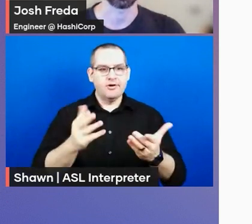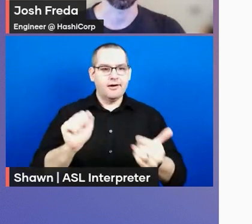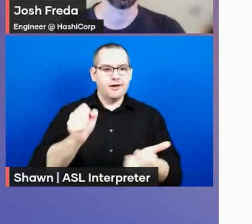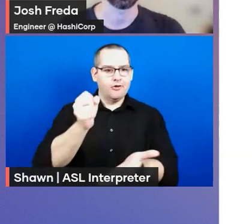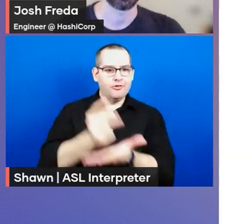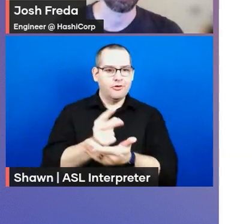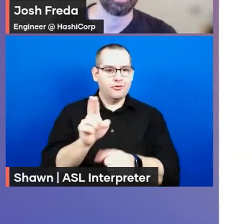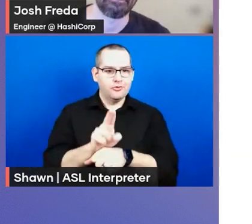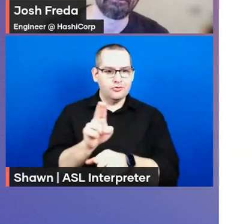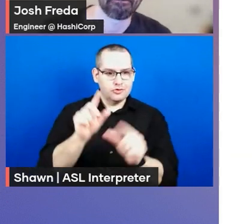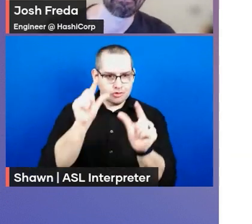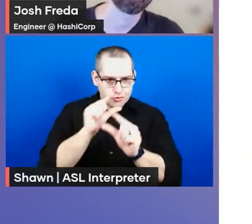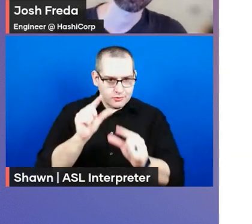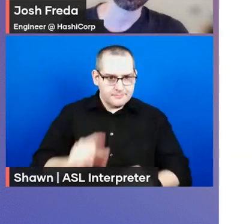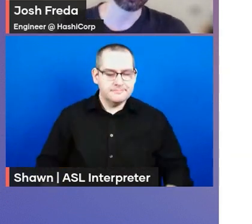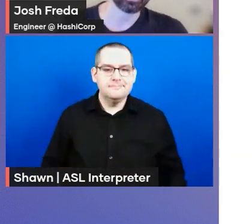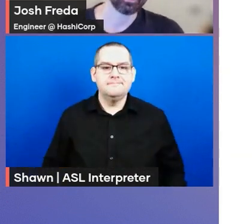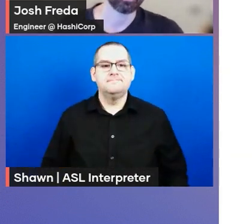using Google.